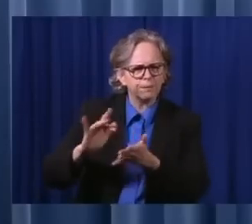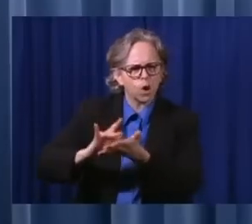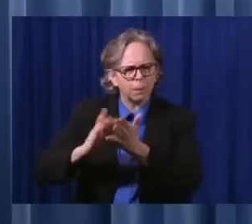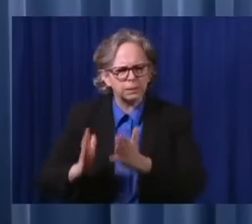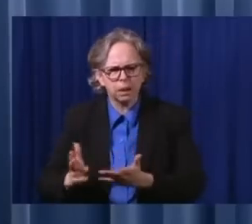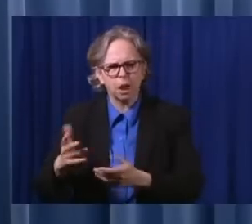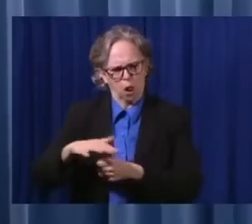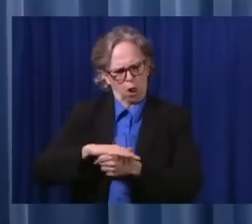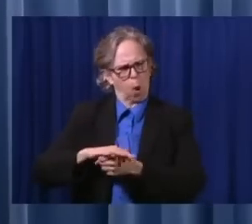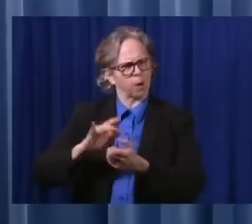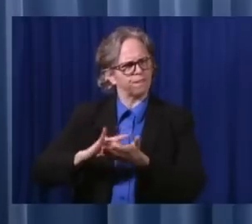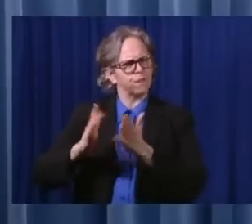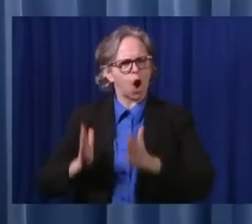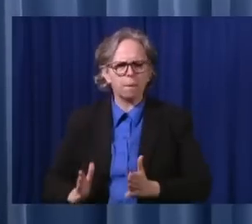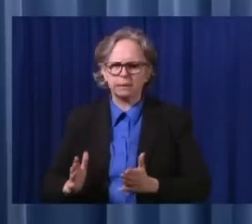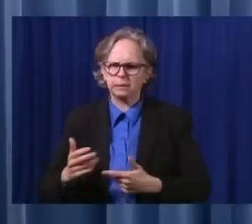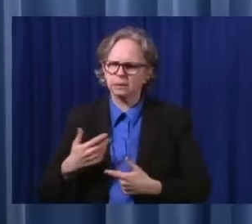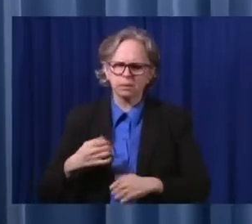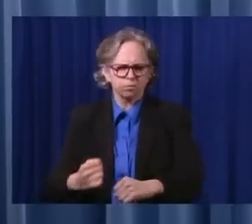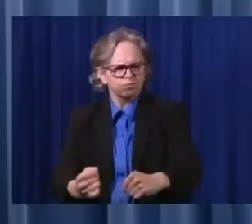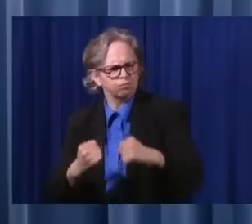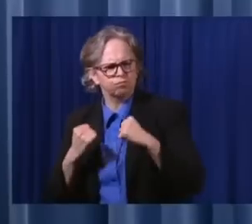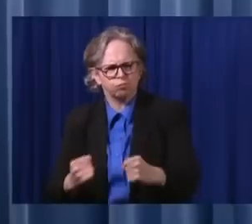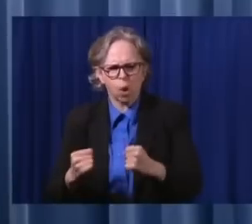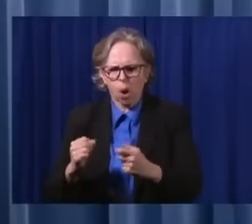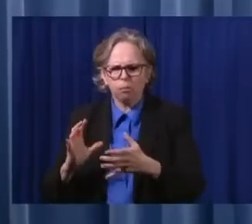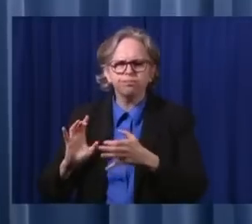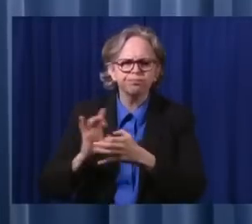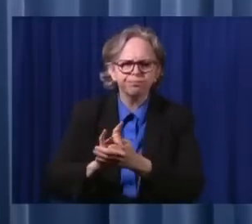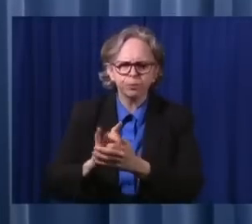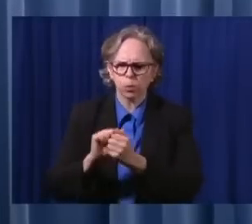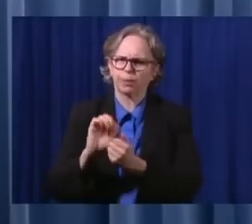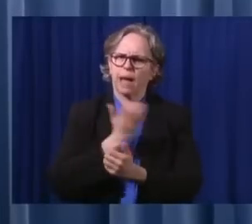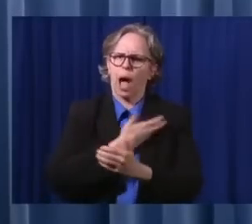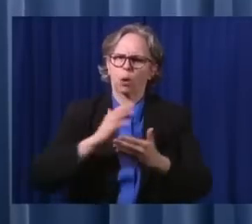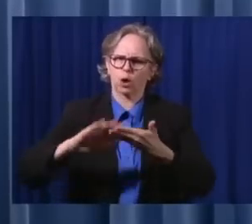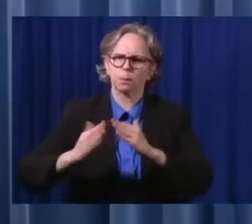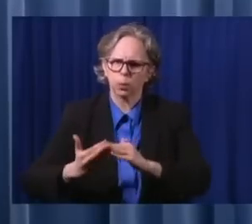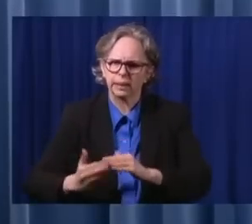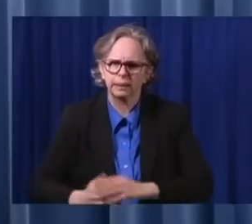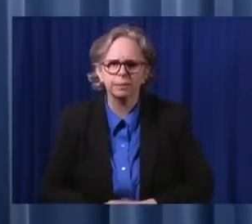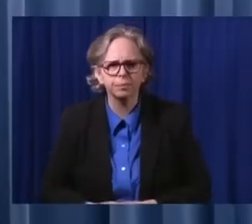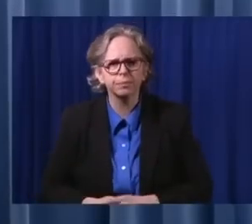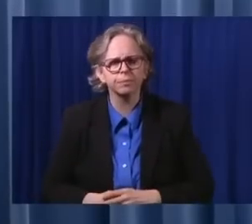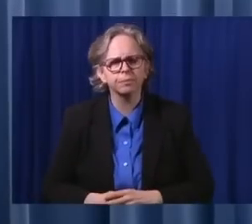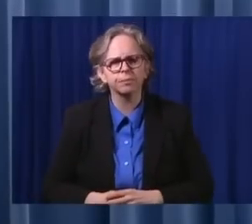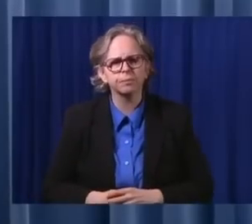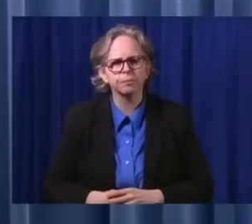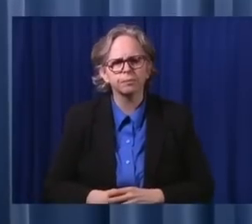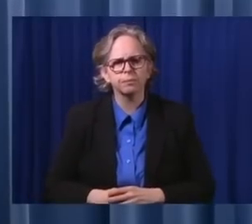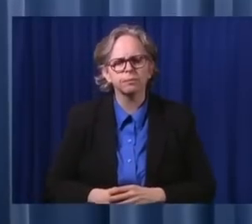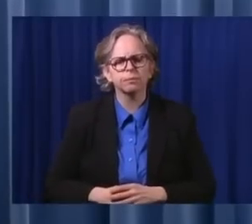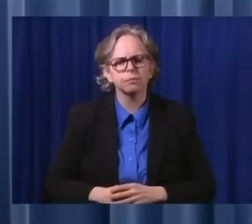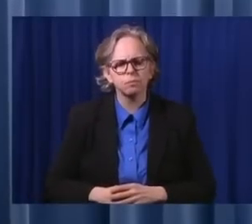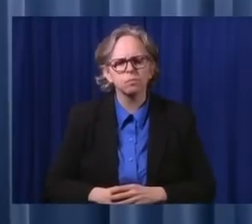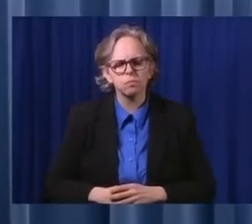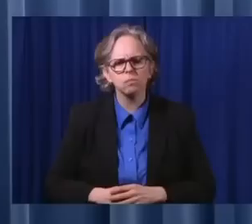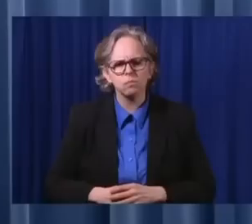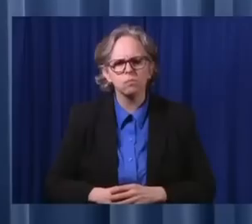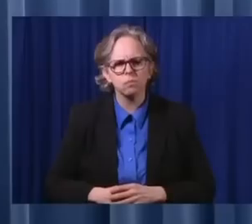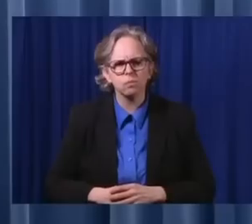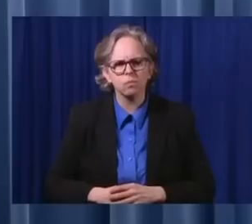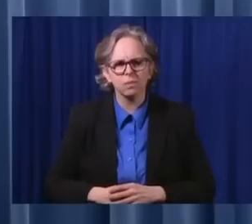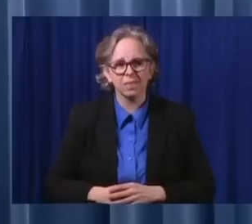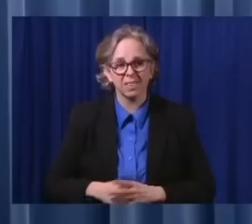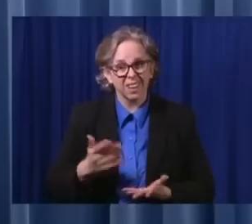in your community and a pharmacy is just vitally important. It's one of the great things that you can have. And